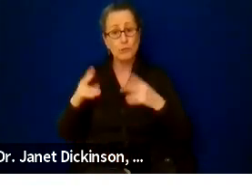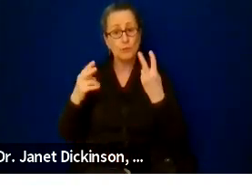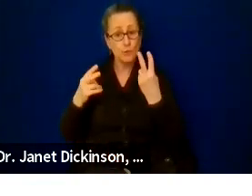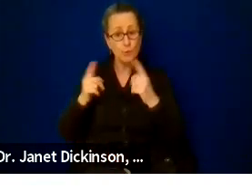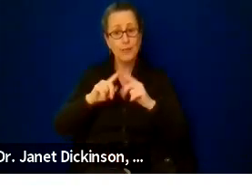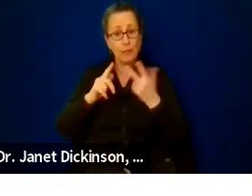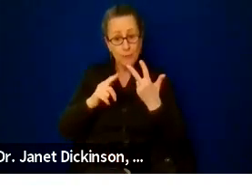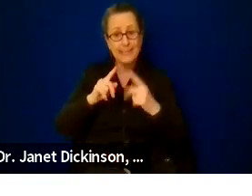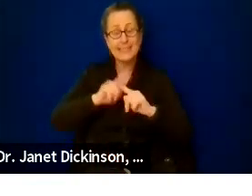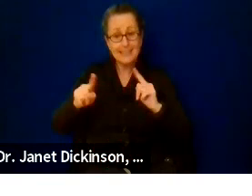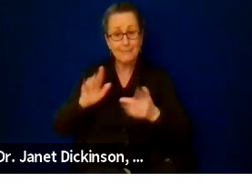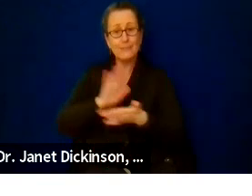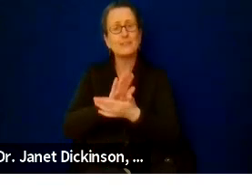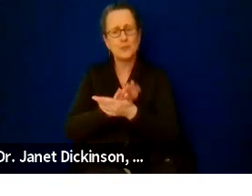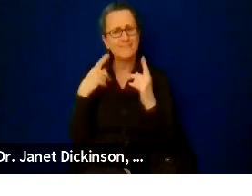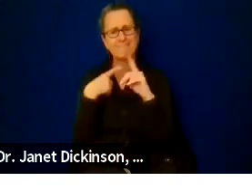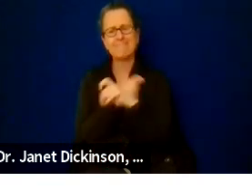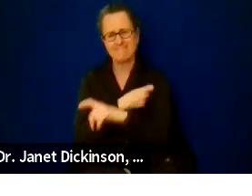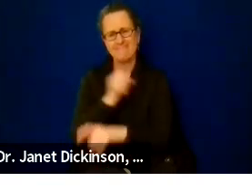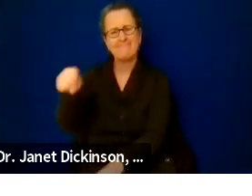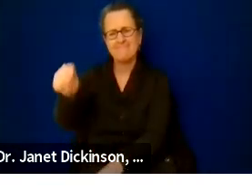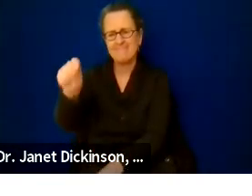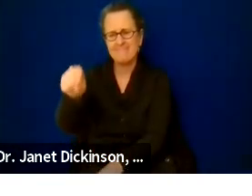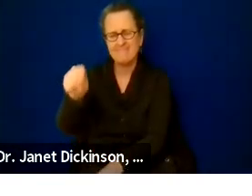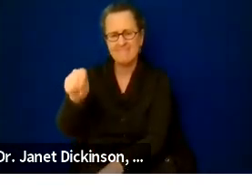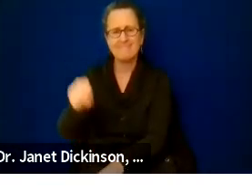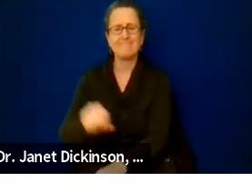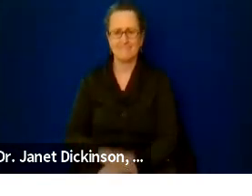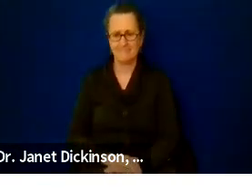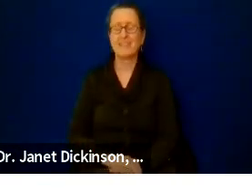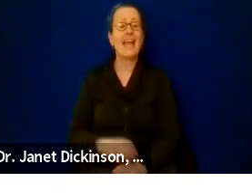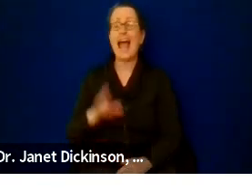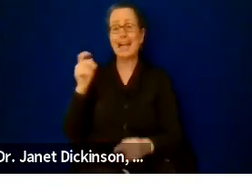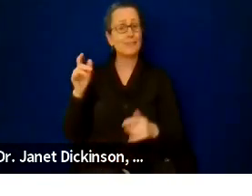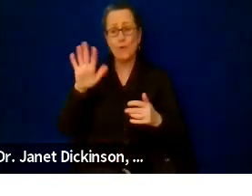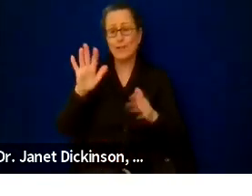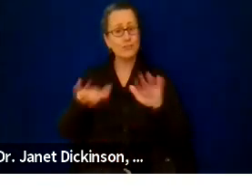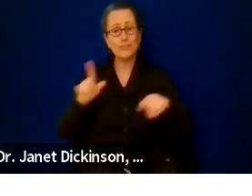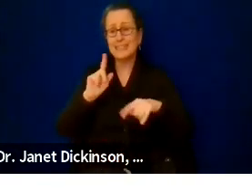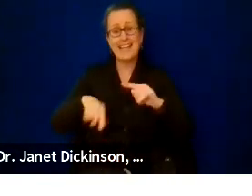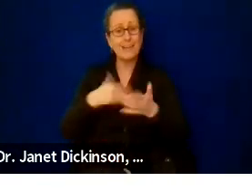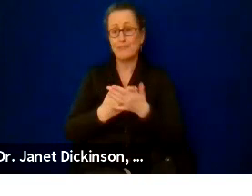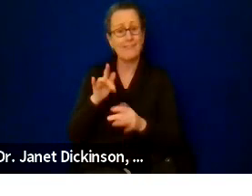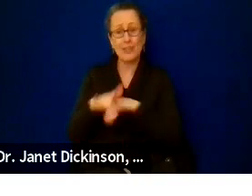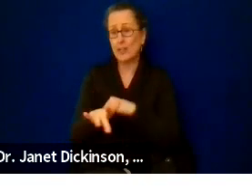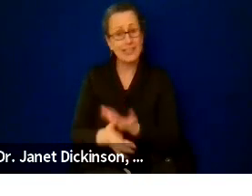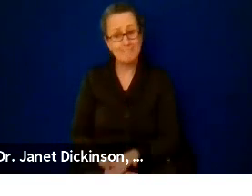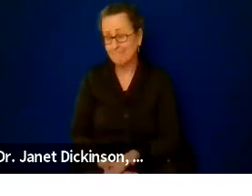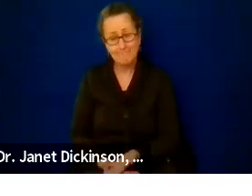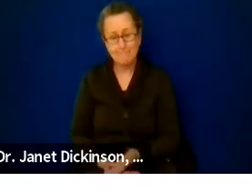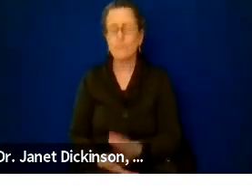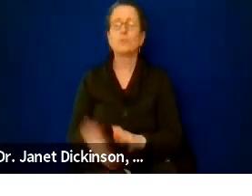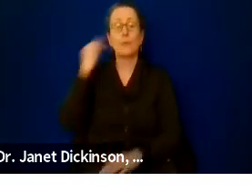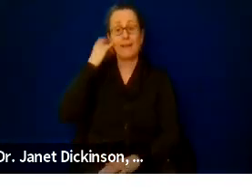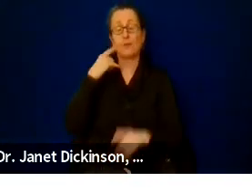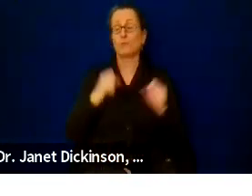getting buses in and getting the children right into school immediately. So if you're dropping your child off at one school and you're a few